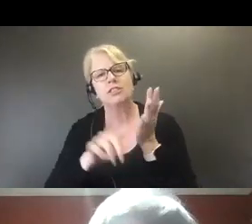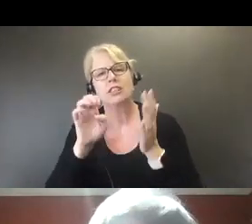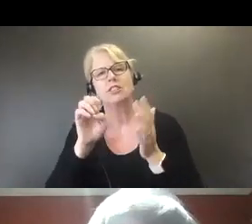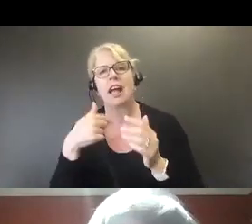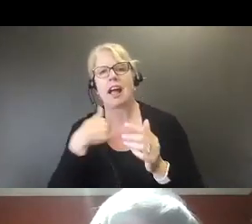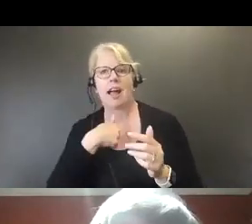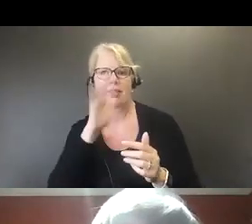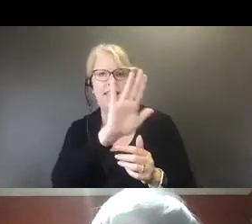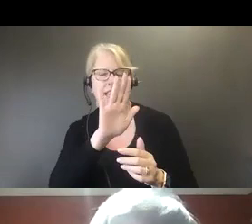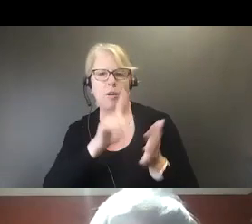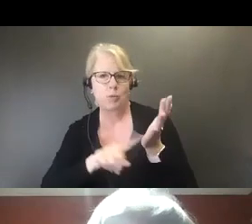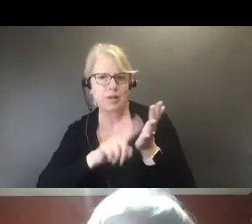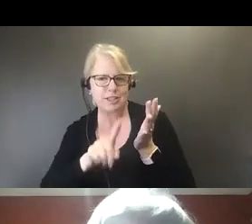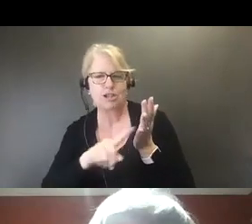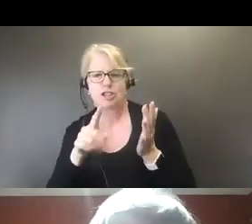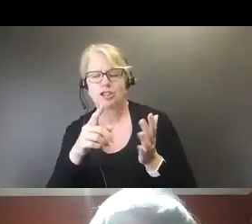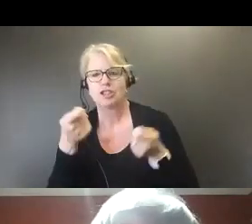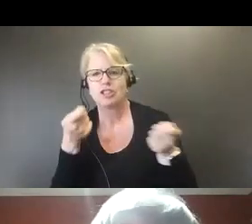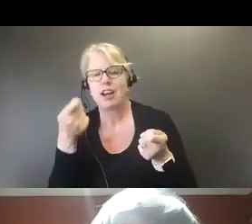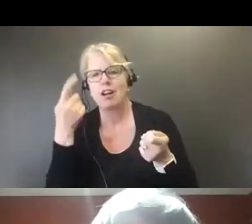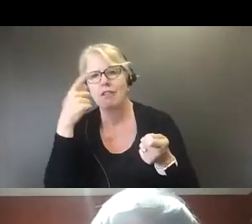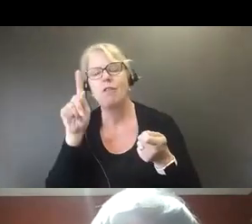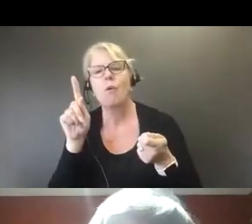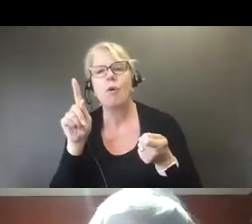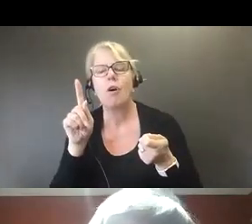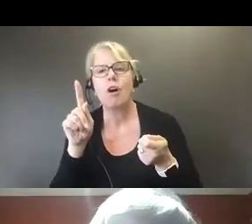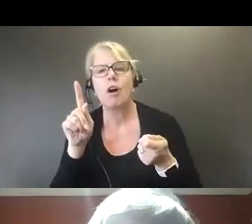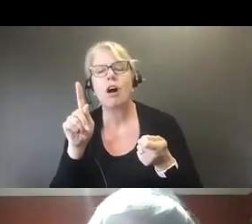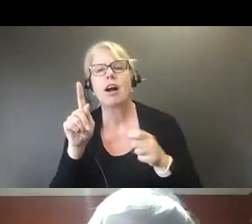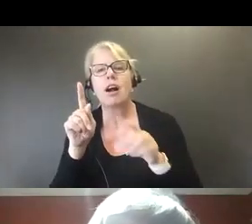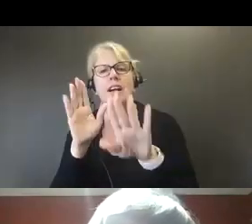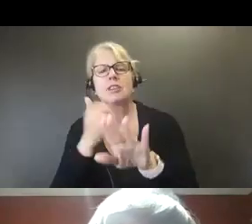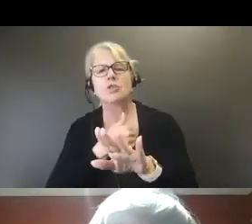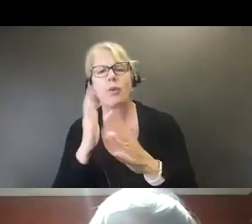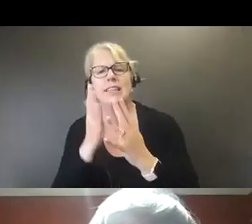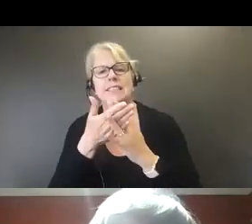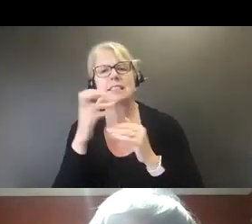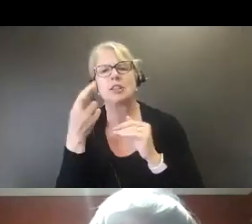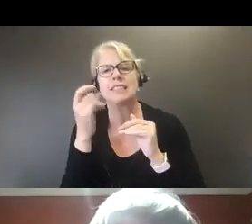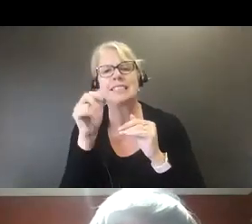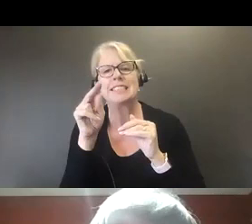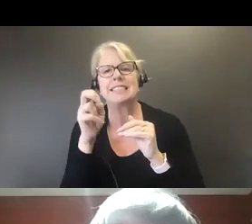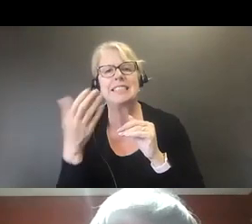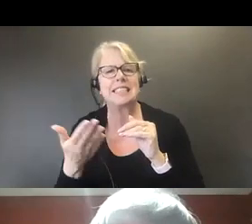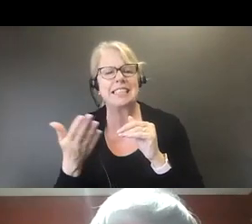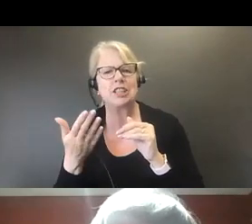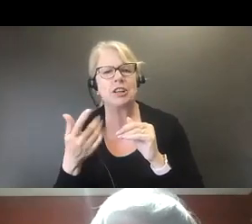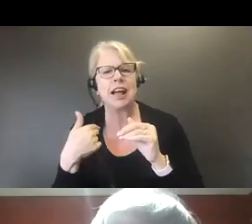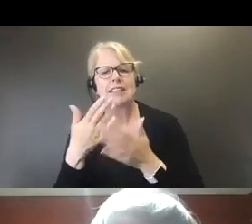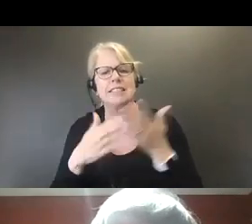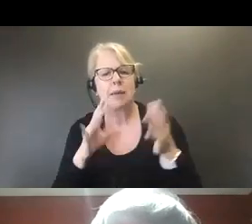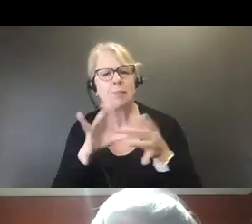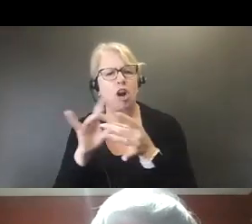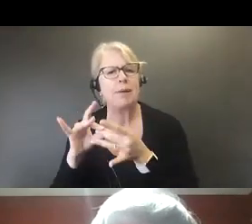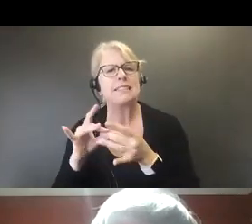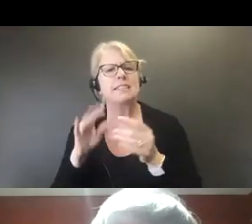chair for rural health coaching. So I work. Excuse me, Sheila, sorry to interrupt, it's Christine Chan here. We just have some comments that your